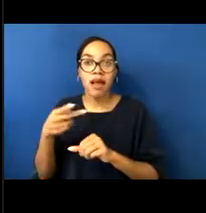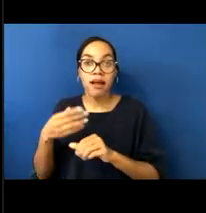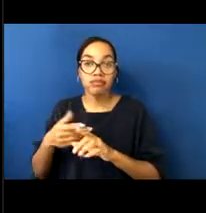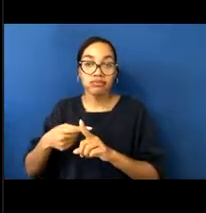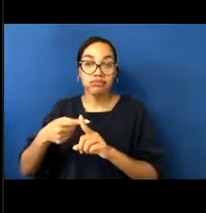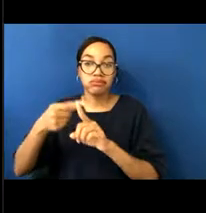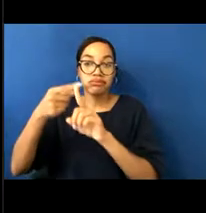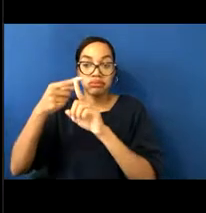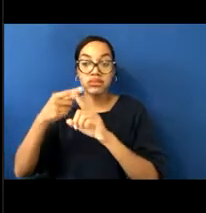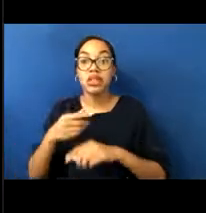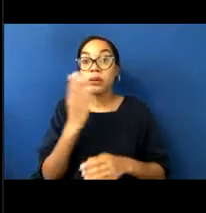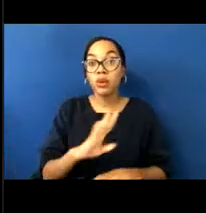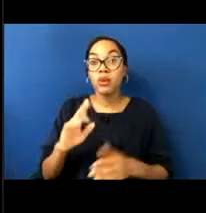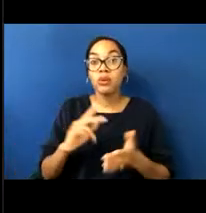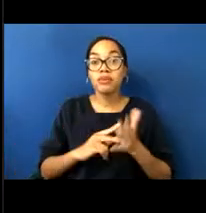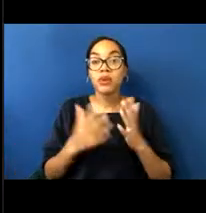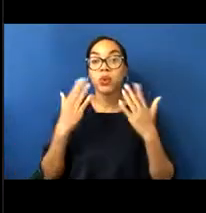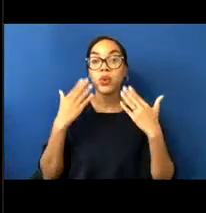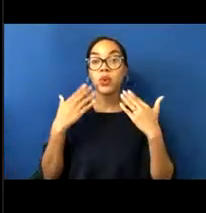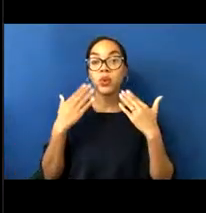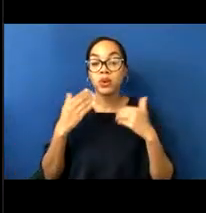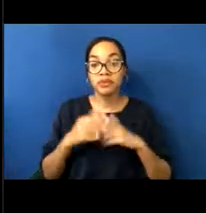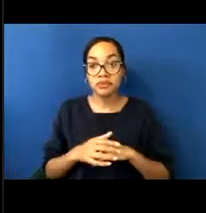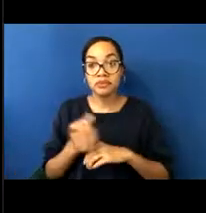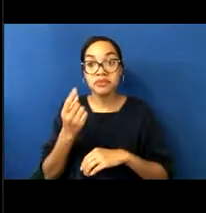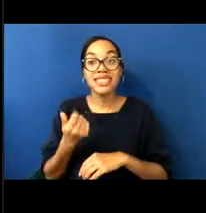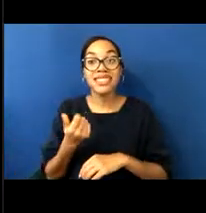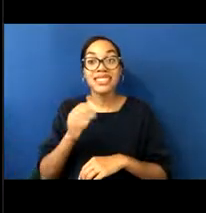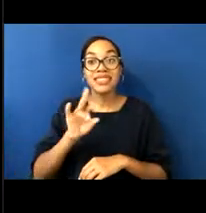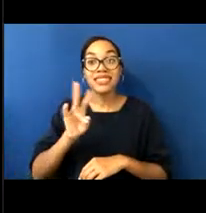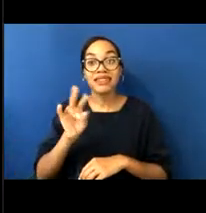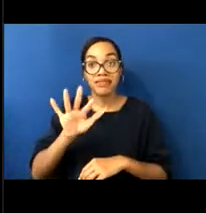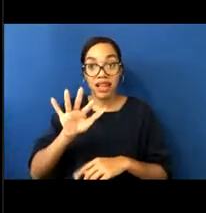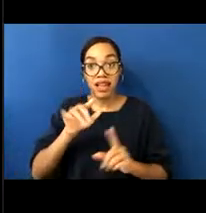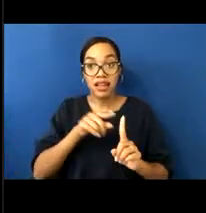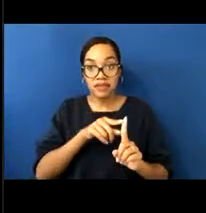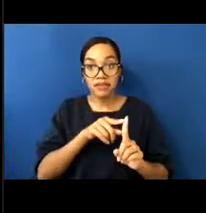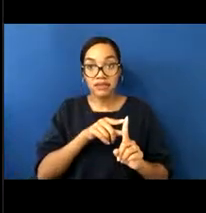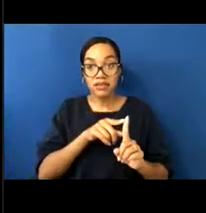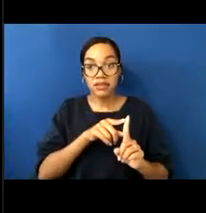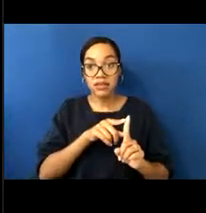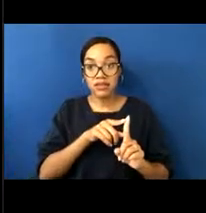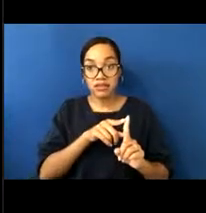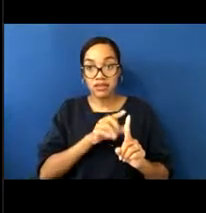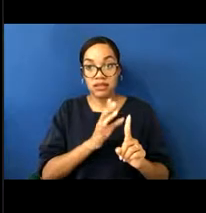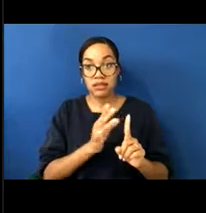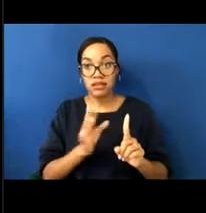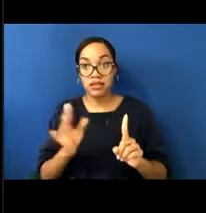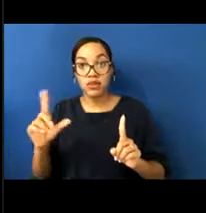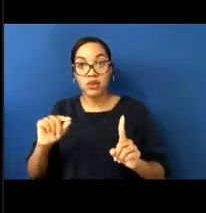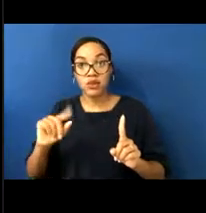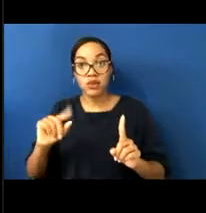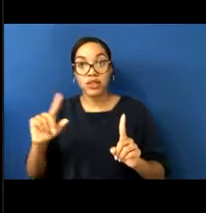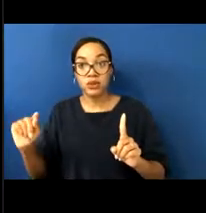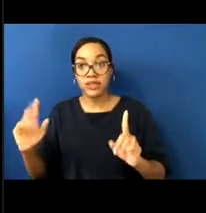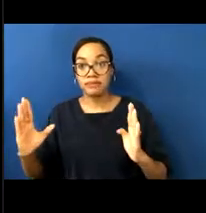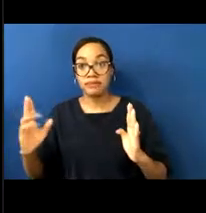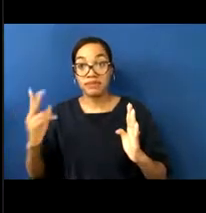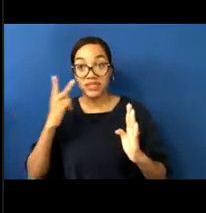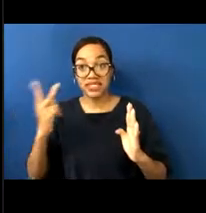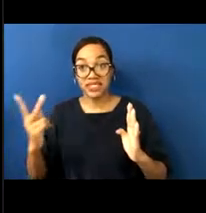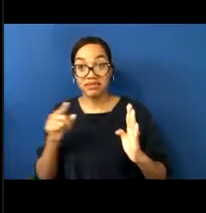the planet Earth's warming since in the year 1975. And on the right, you're seeing the warming in the year 2020. And as you can